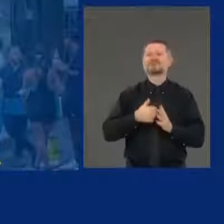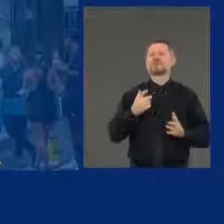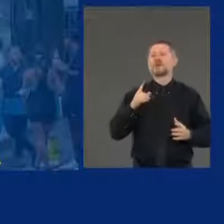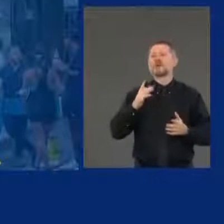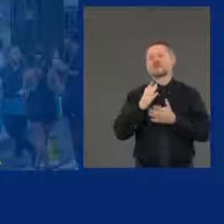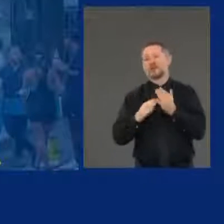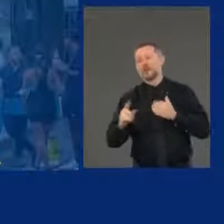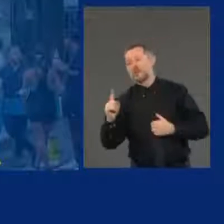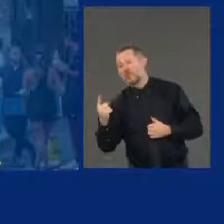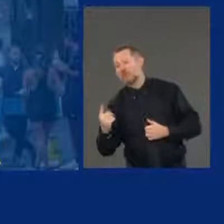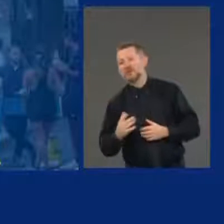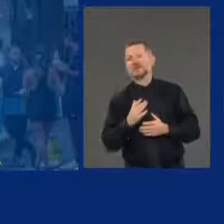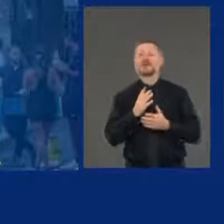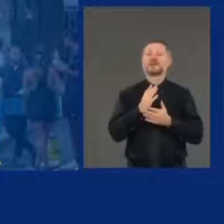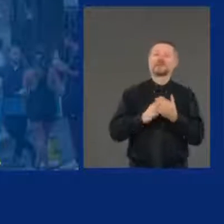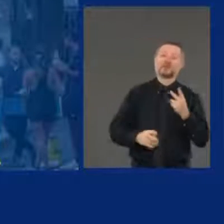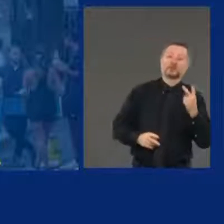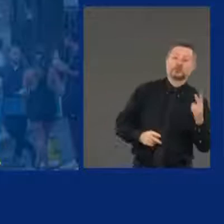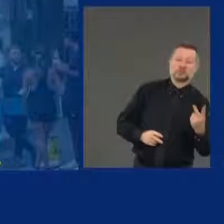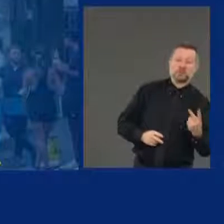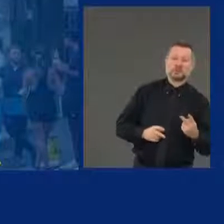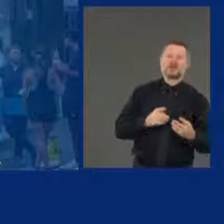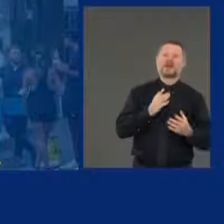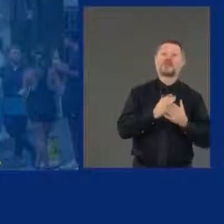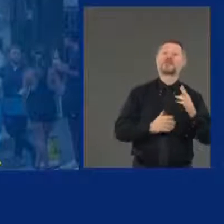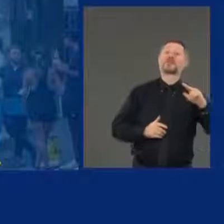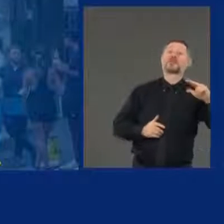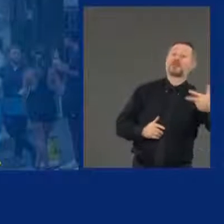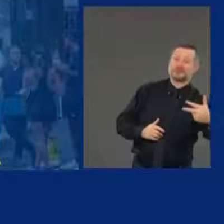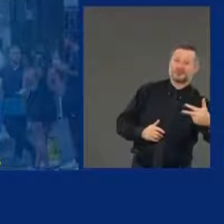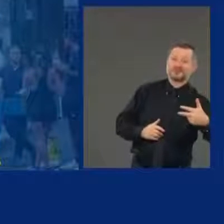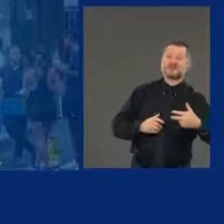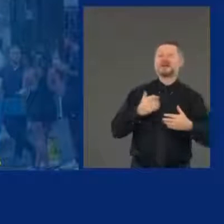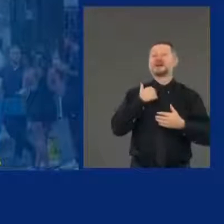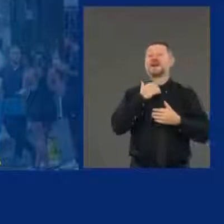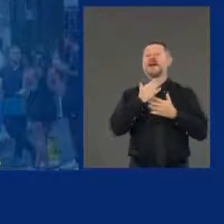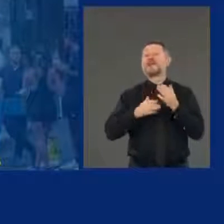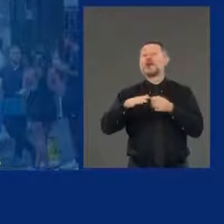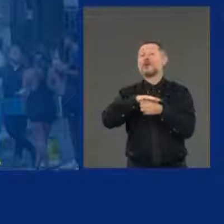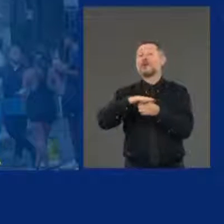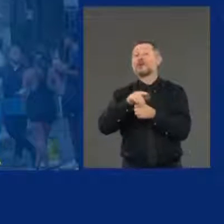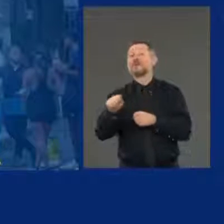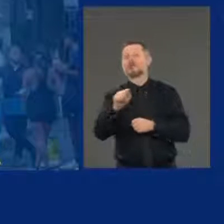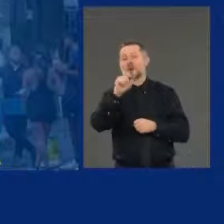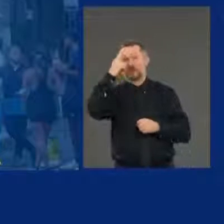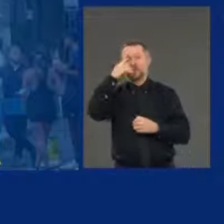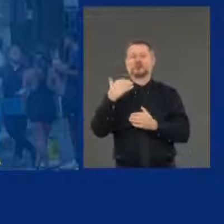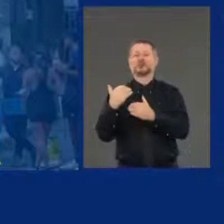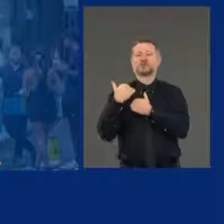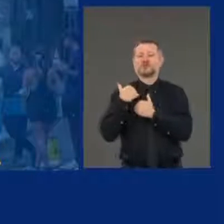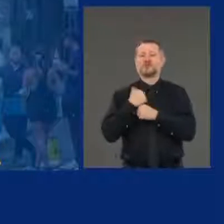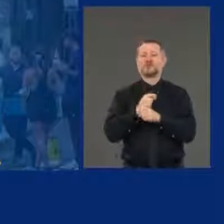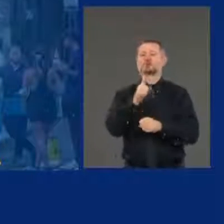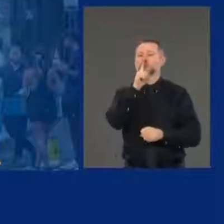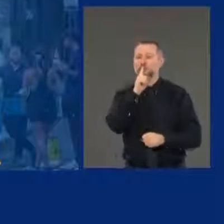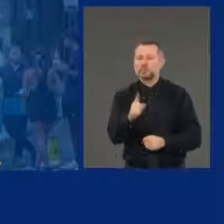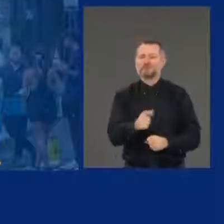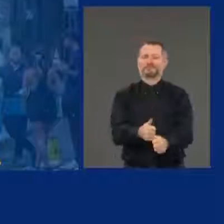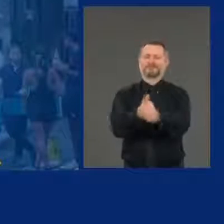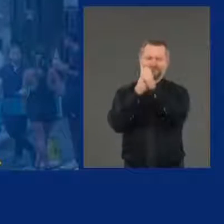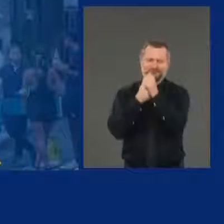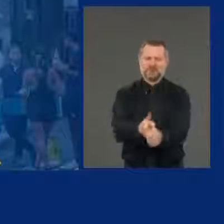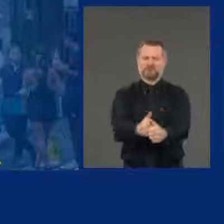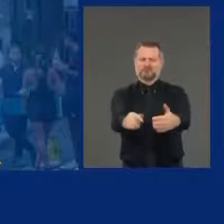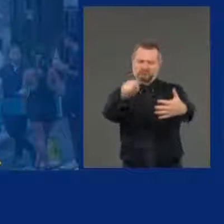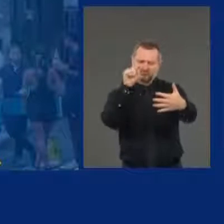to phase 2, we go to phase 3. The local government is responsible for compliance.